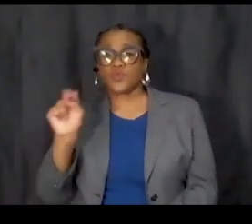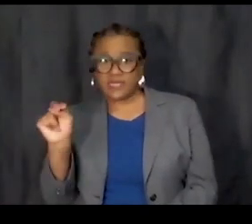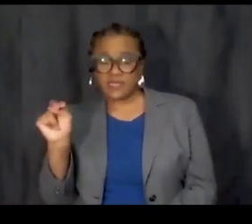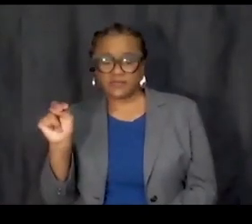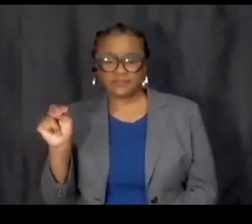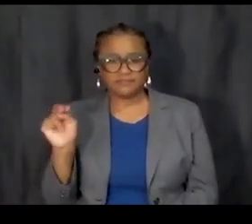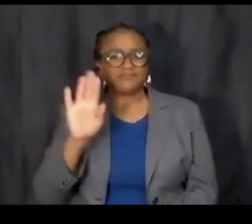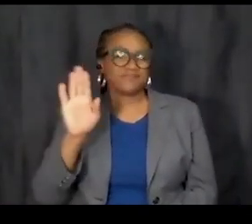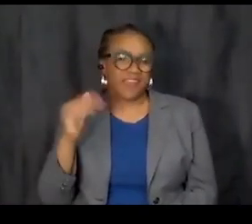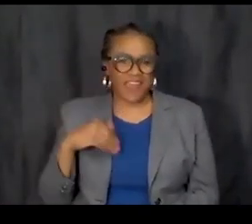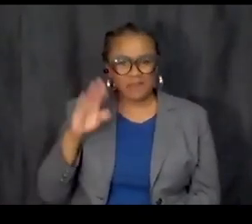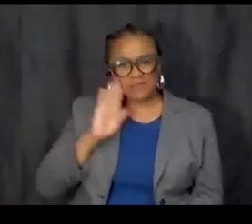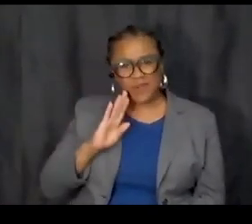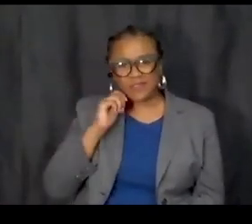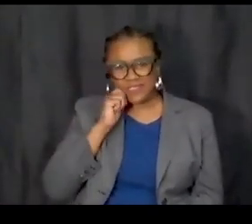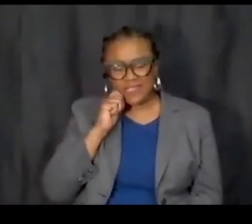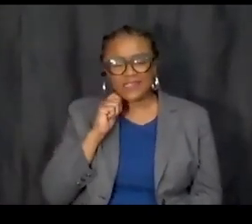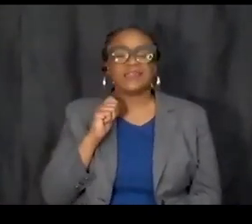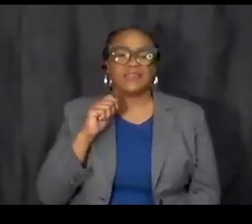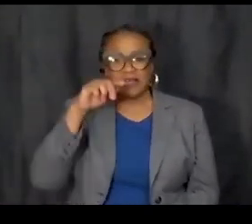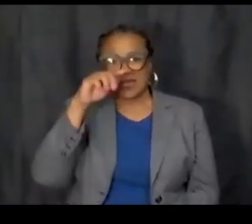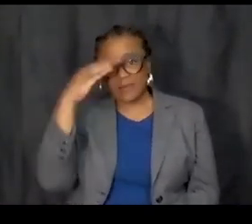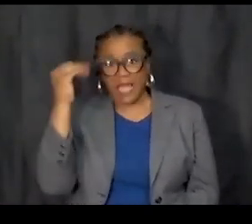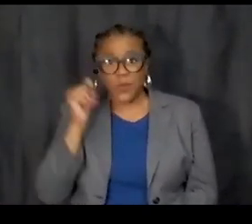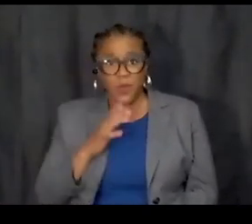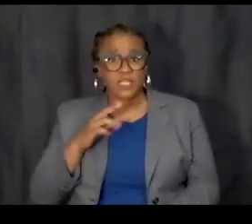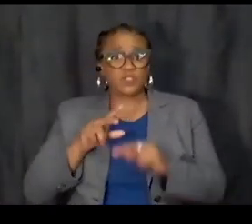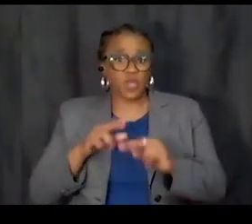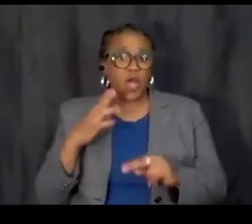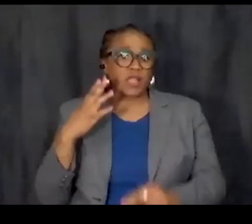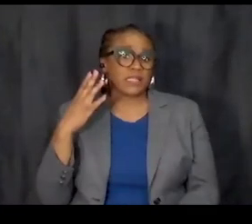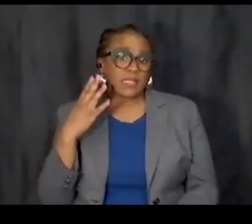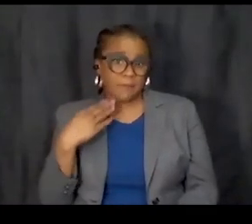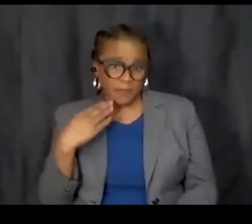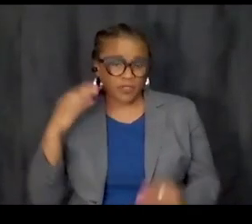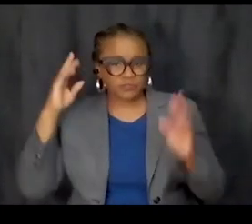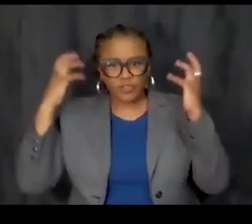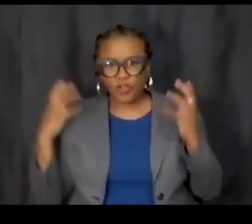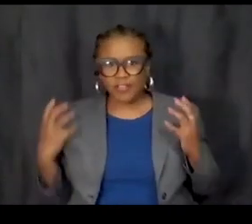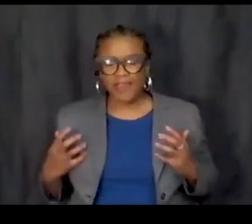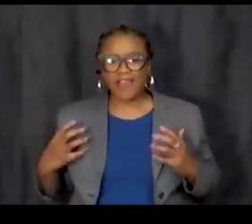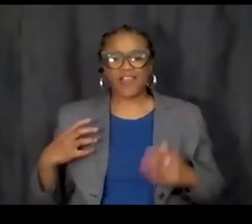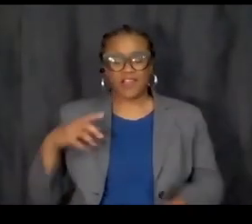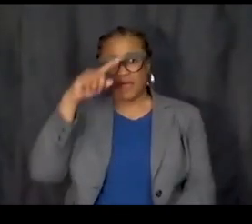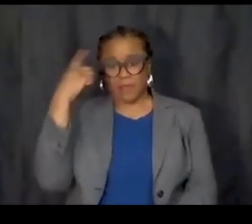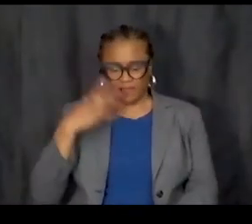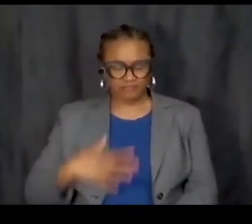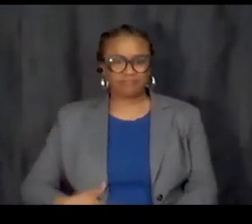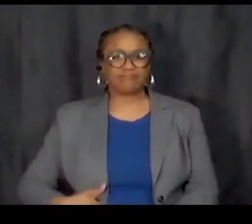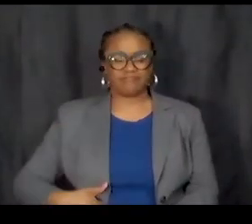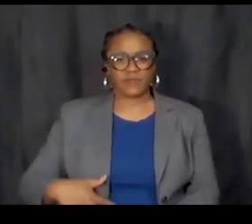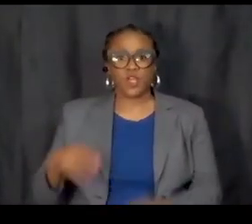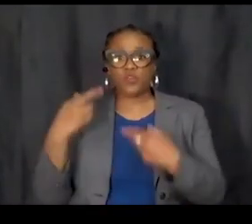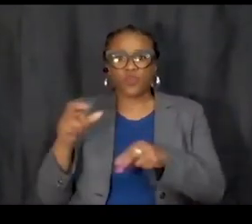Hi, I am a brown-skinned Black woman with salt and pepper hair, very large and curly. I'm wearing all Black and in a room